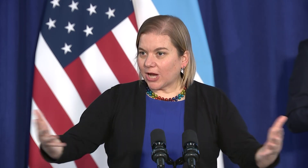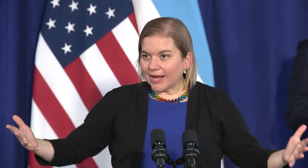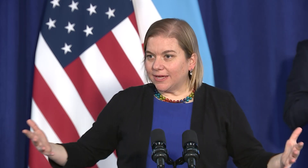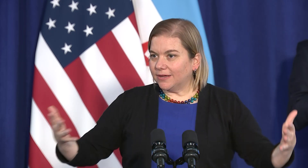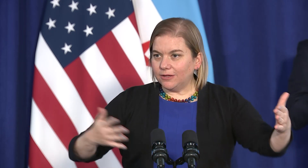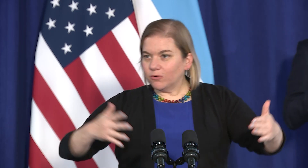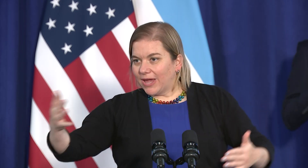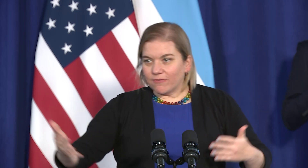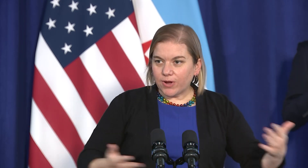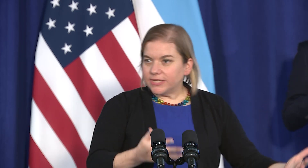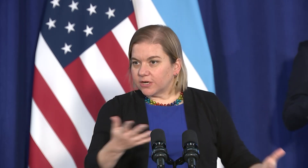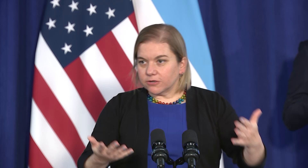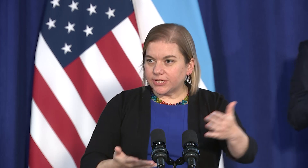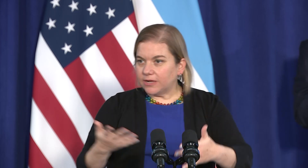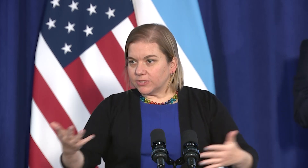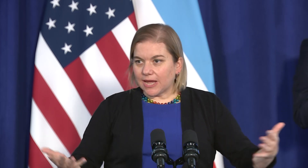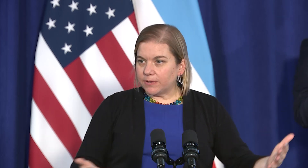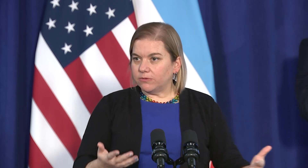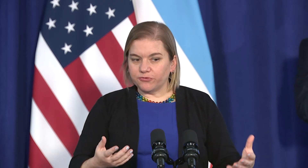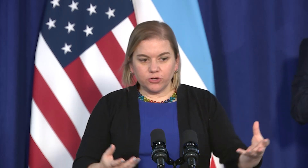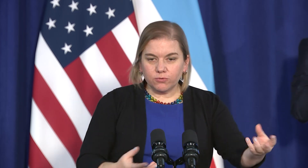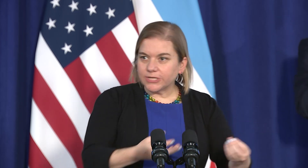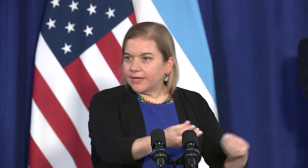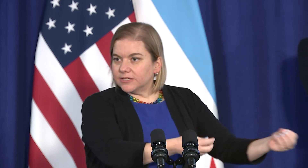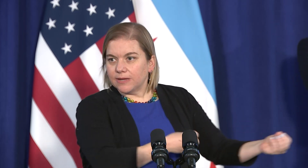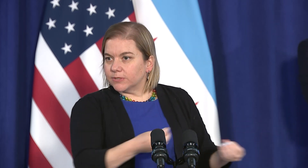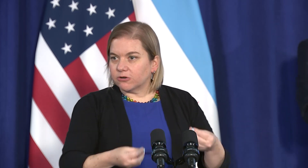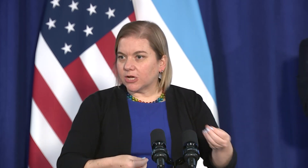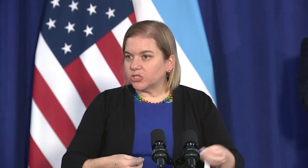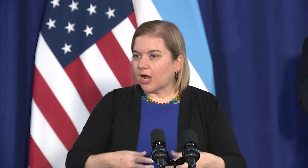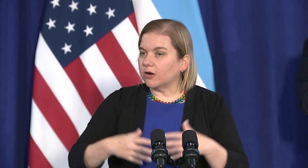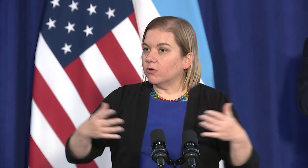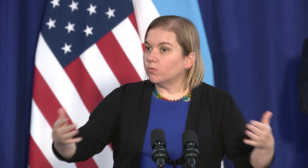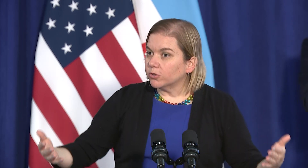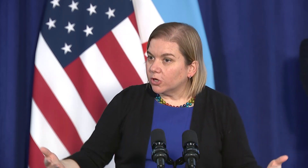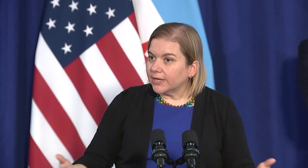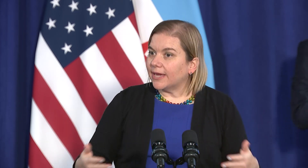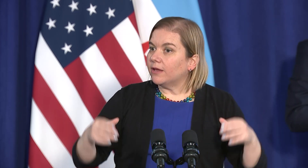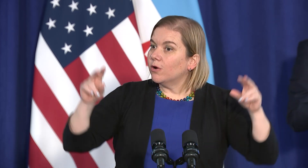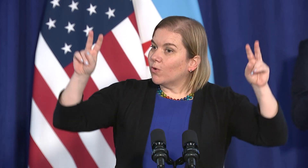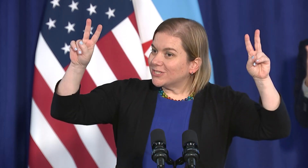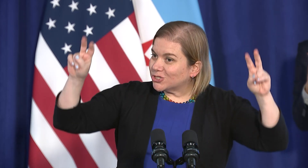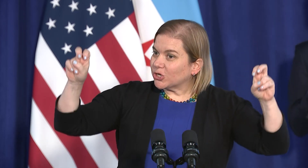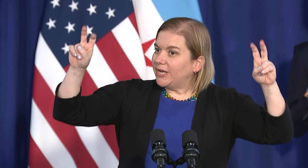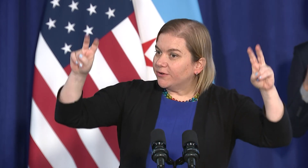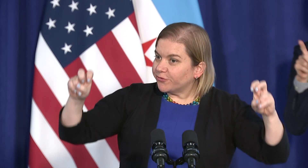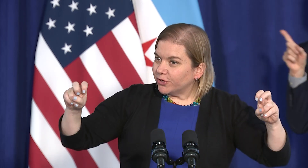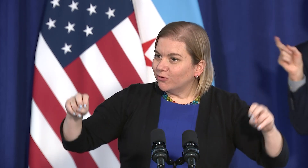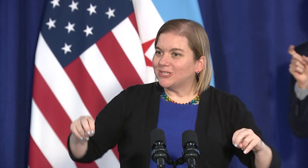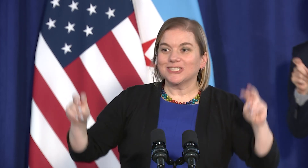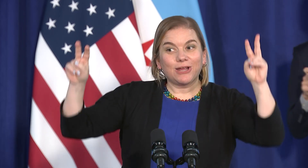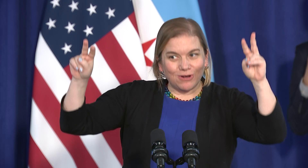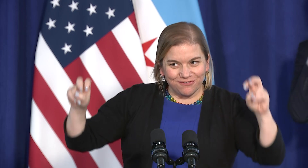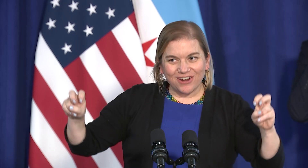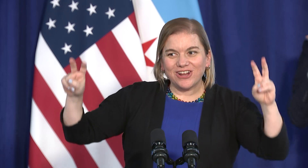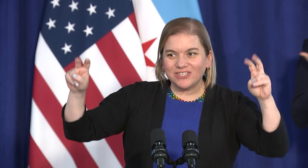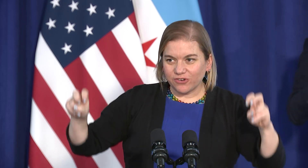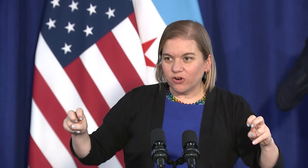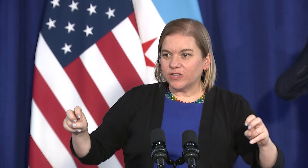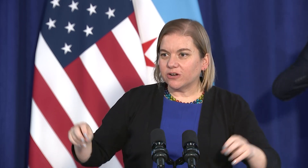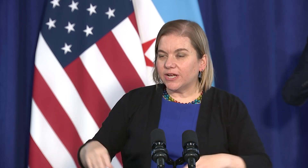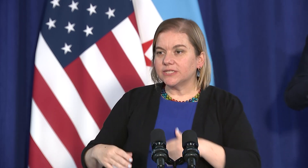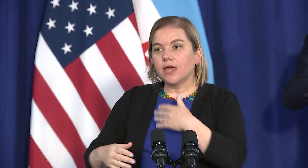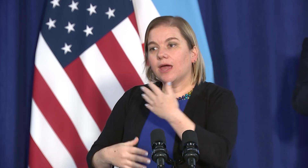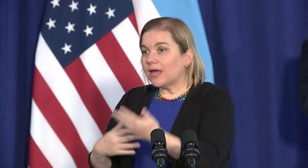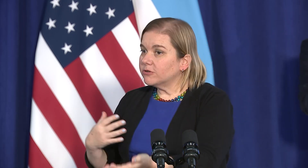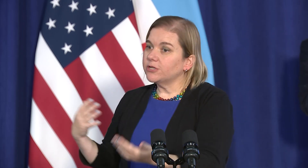are tracking, we have ways to understand what's happening with flu. We're taking samples across Chicago. We're looking at what strain of flu, which is like what variant of